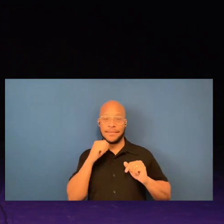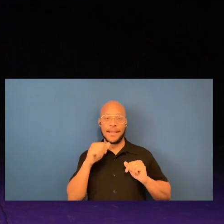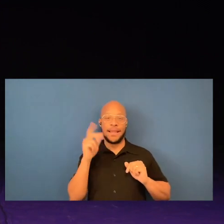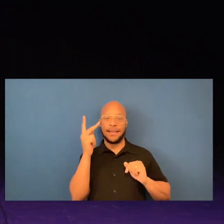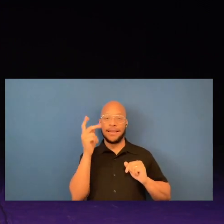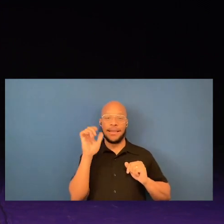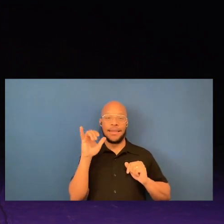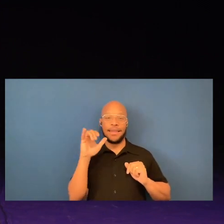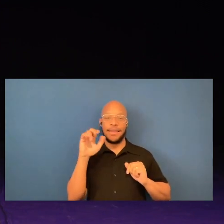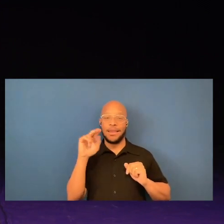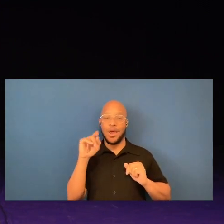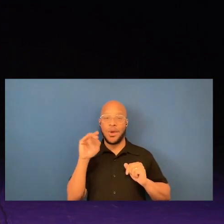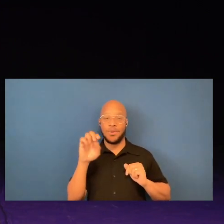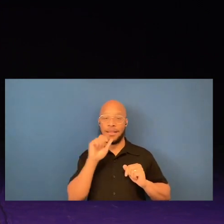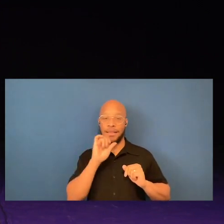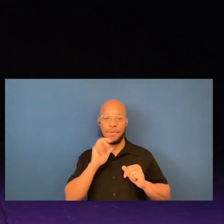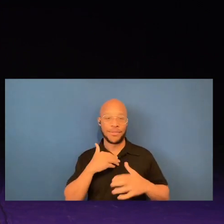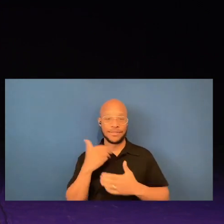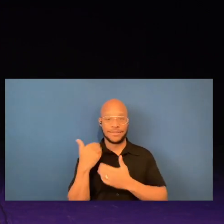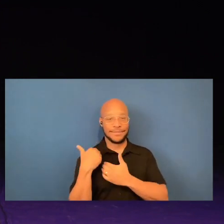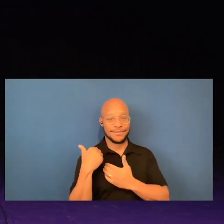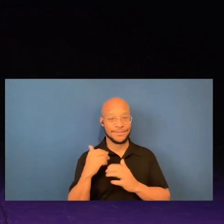keynote. Lower your expectation.